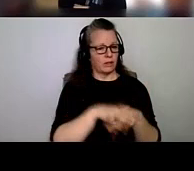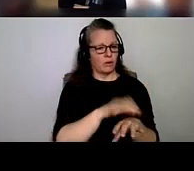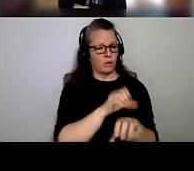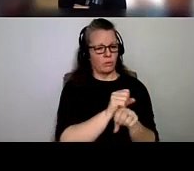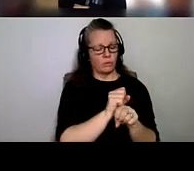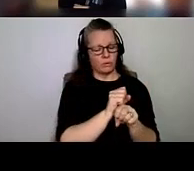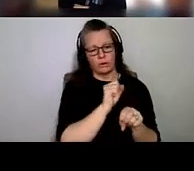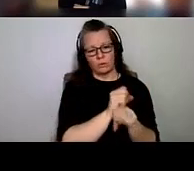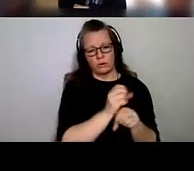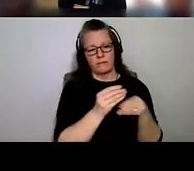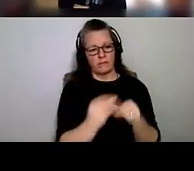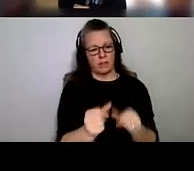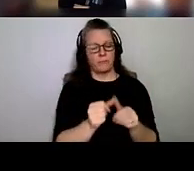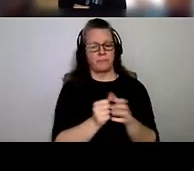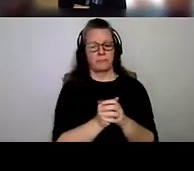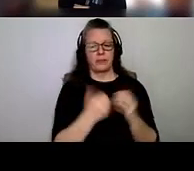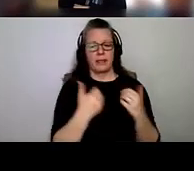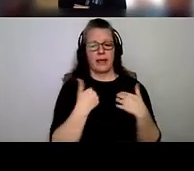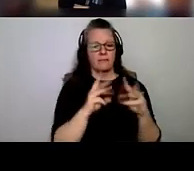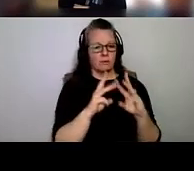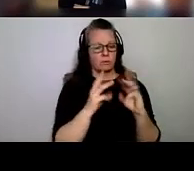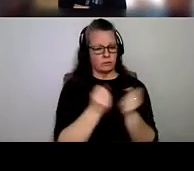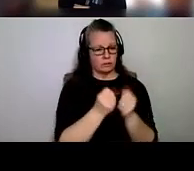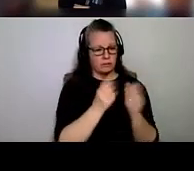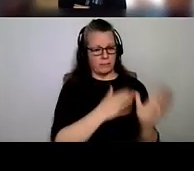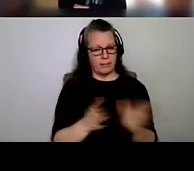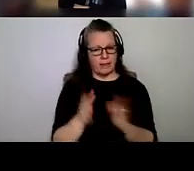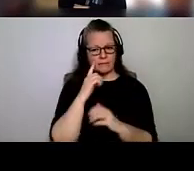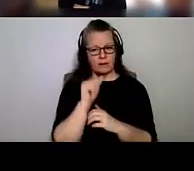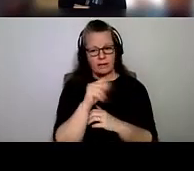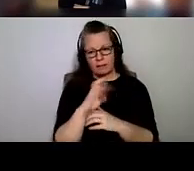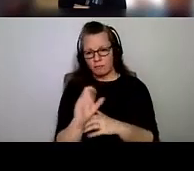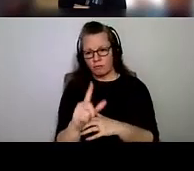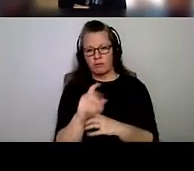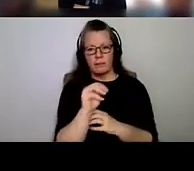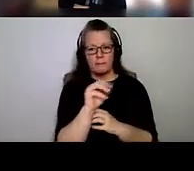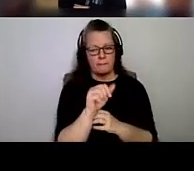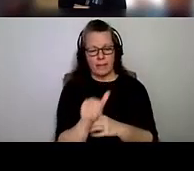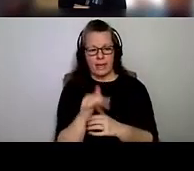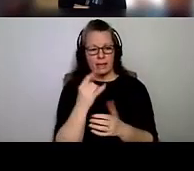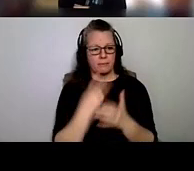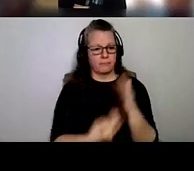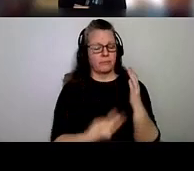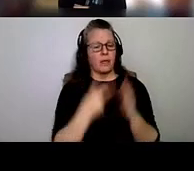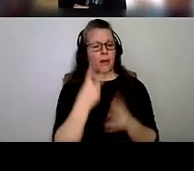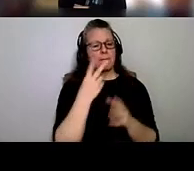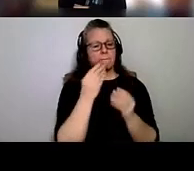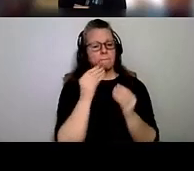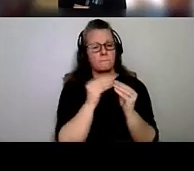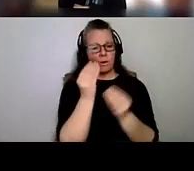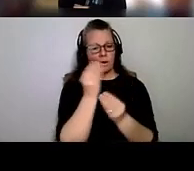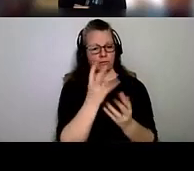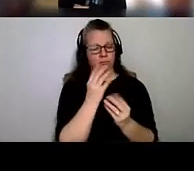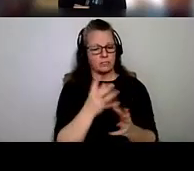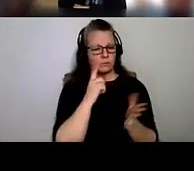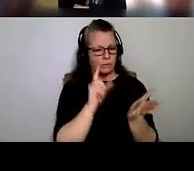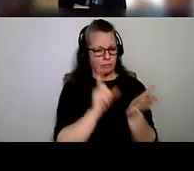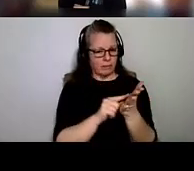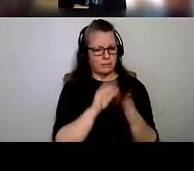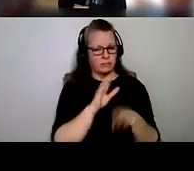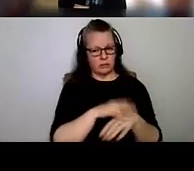of informational webinars planned for April and May, and more information will be published on our website before those